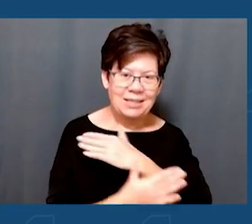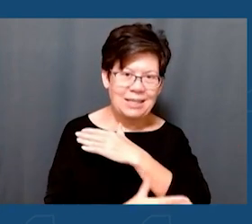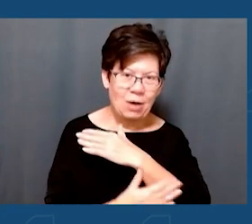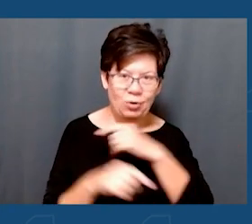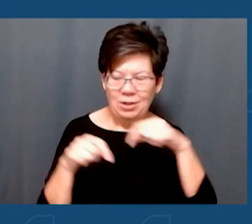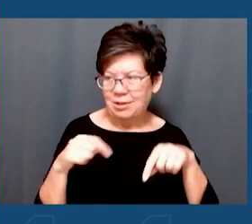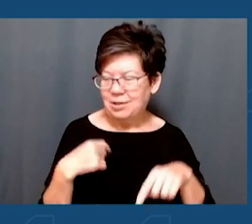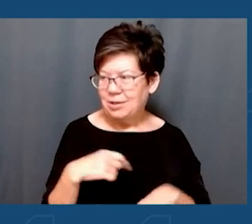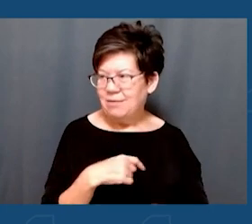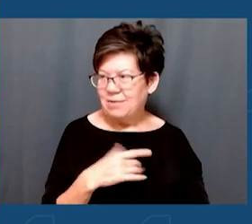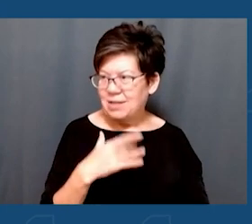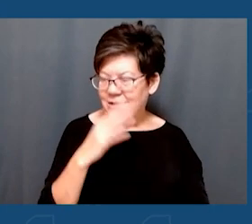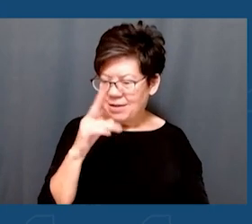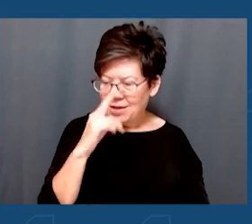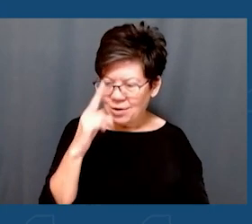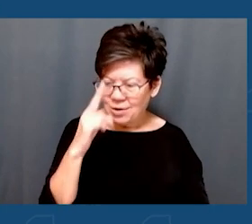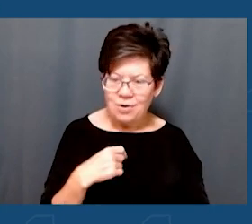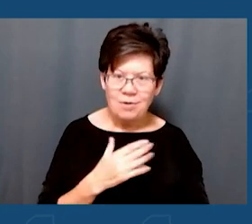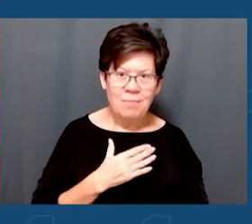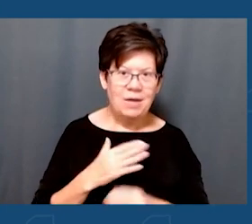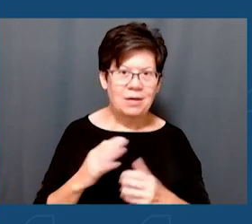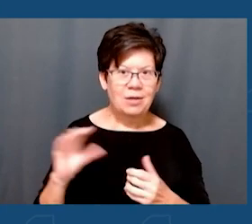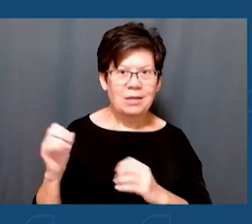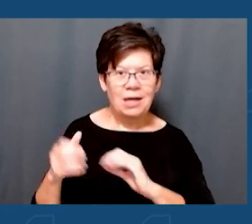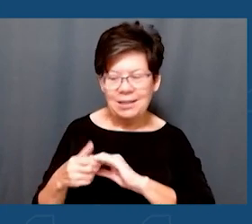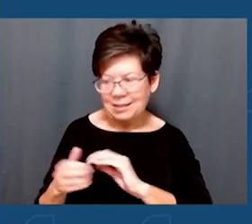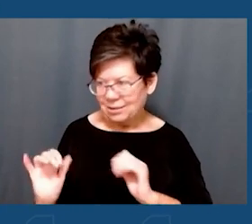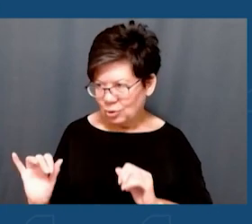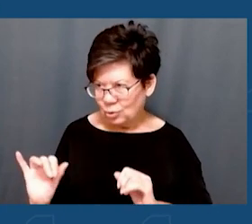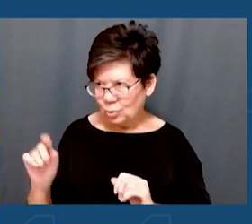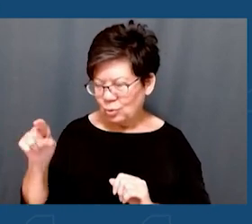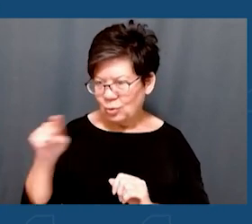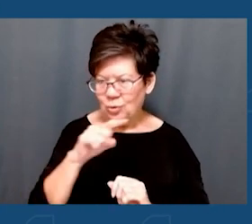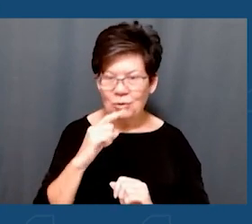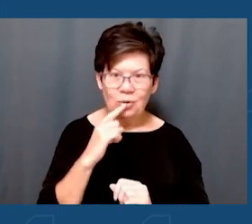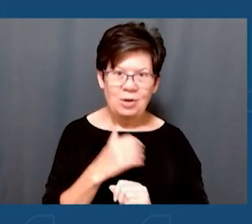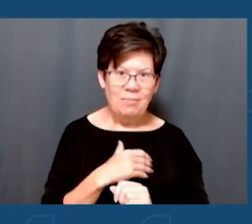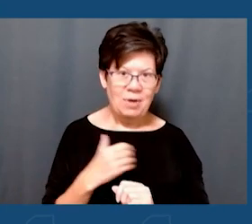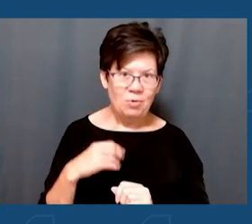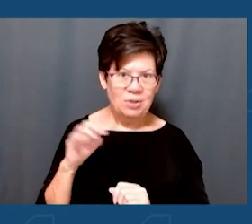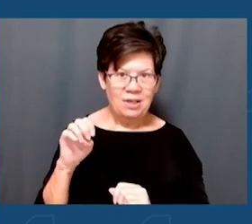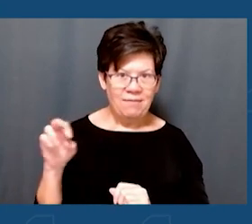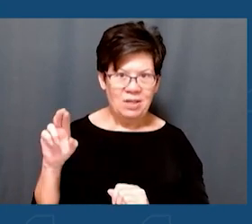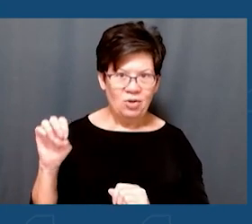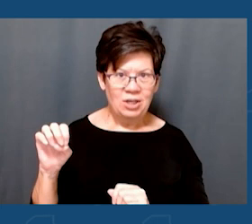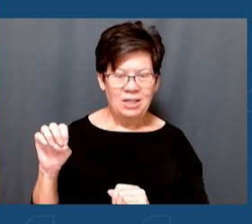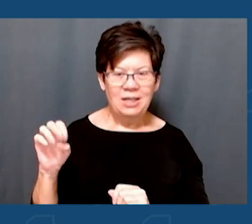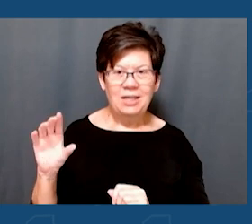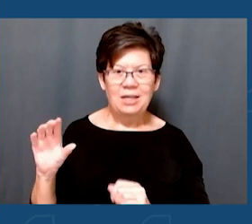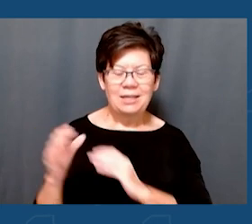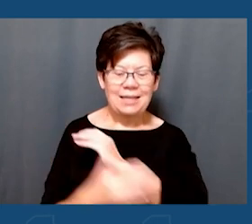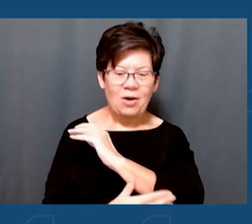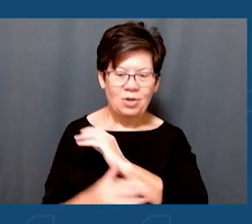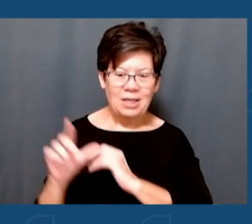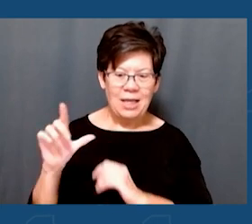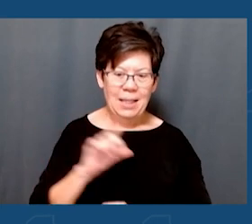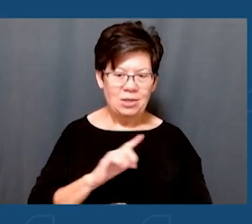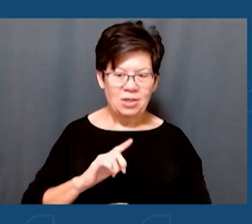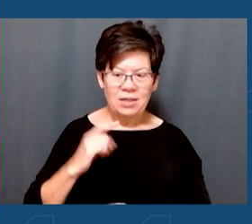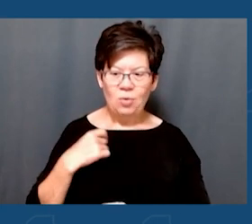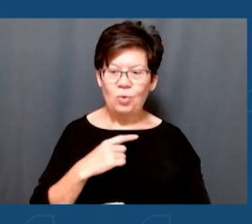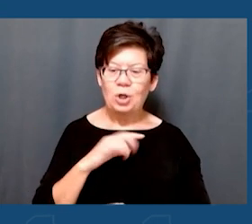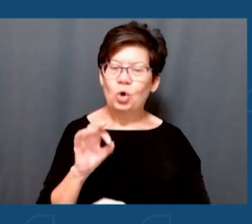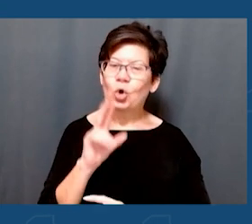my honor on behalf of myself and my colleagues who are here from Erie County, including the members of the Erie County Legislature, to have been an early supporter of this